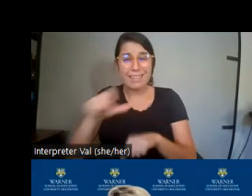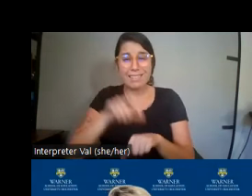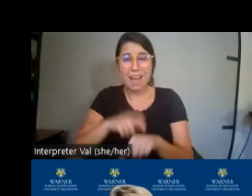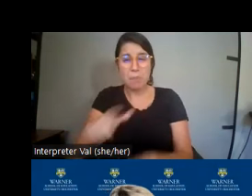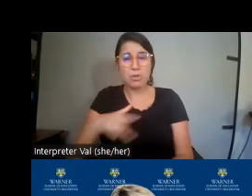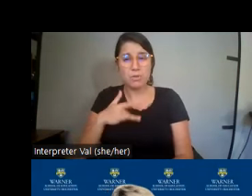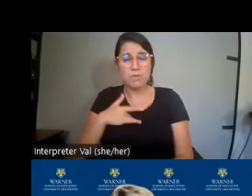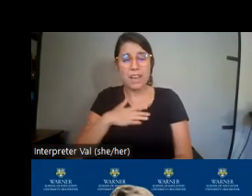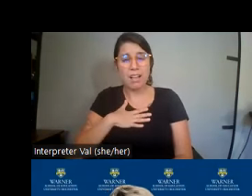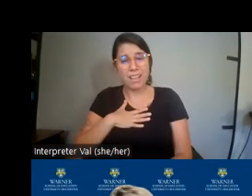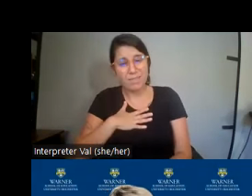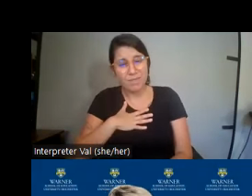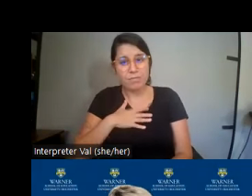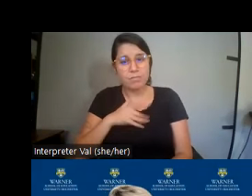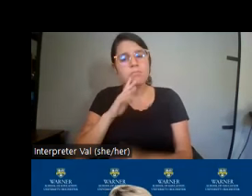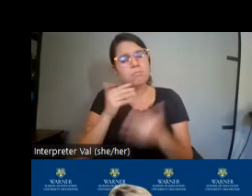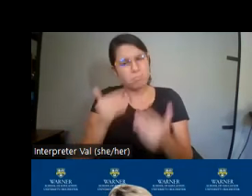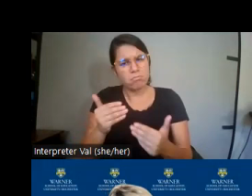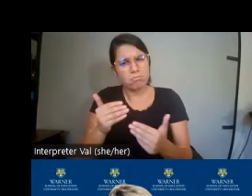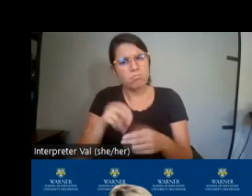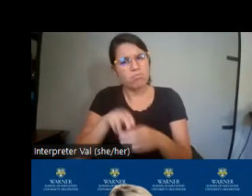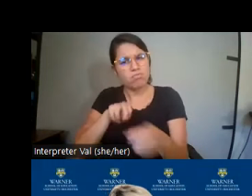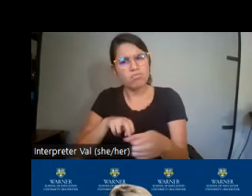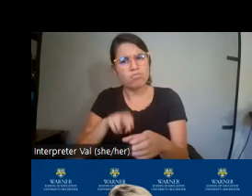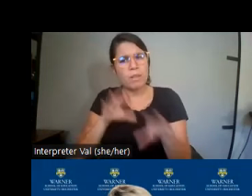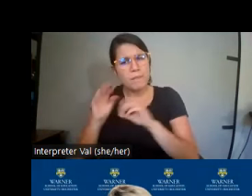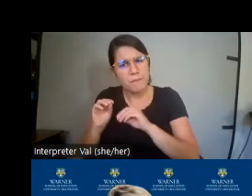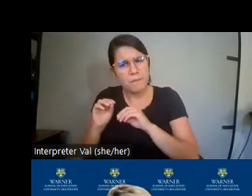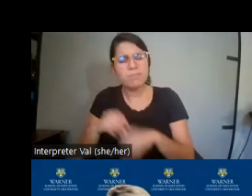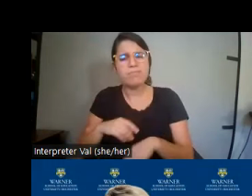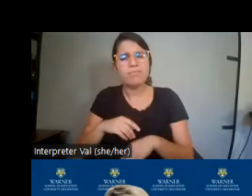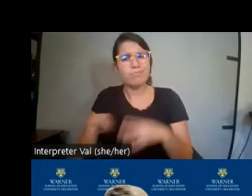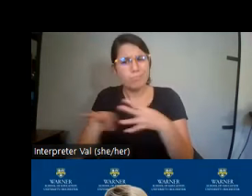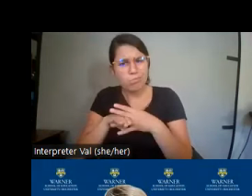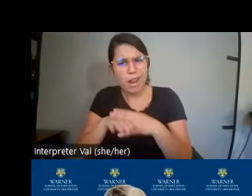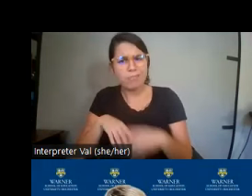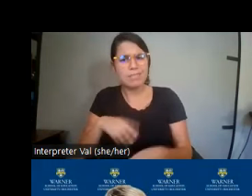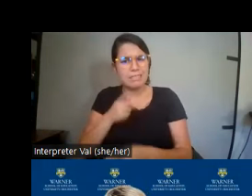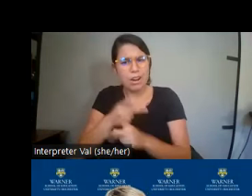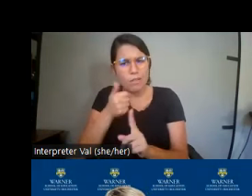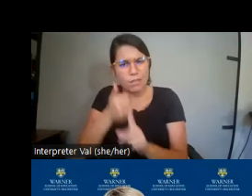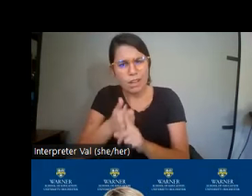need to leave or take care of yourself, please do so.